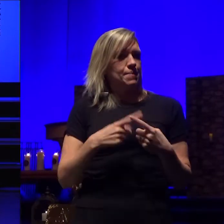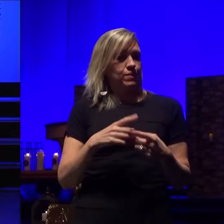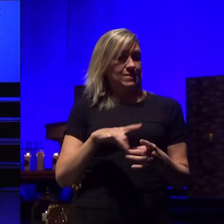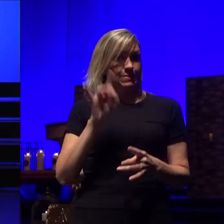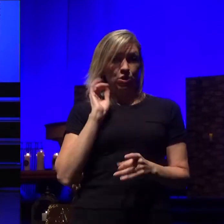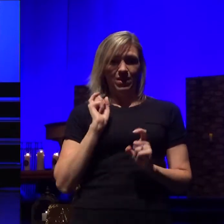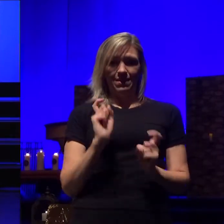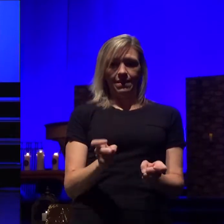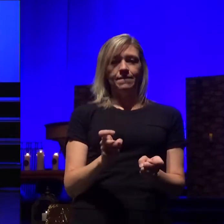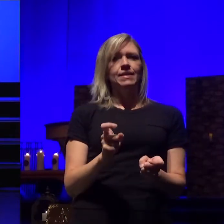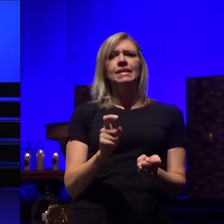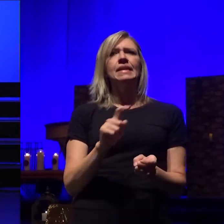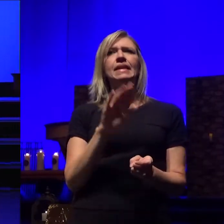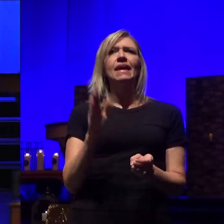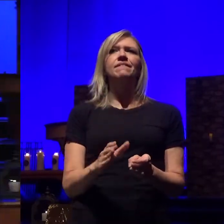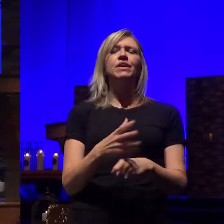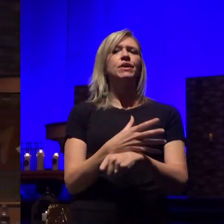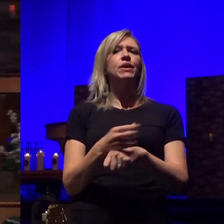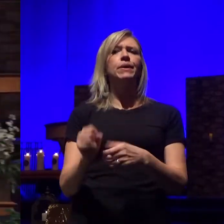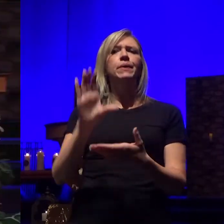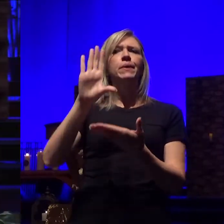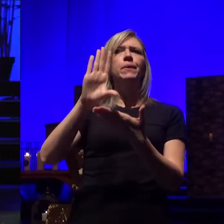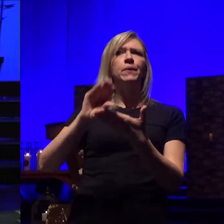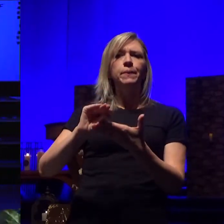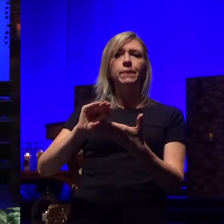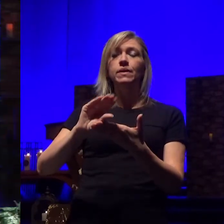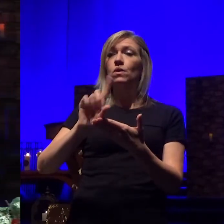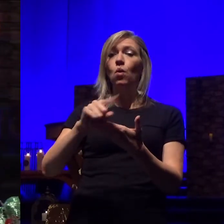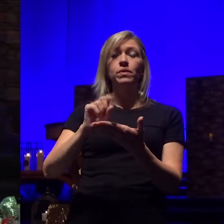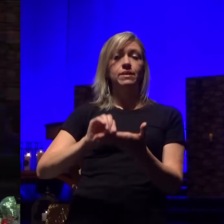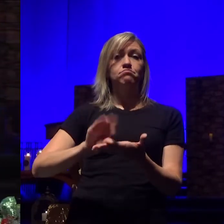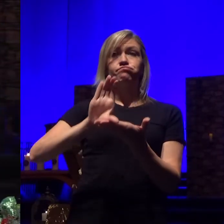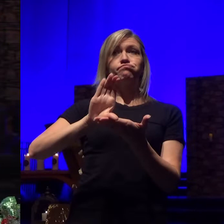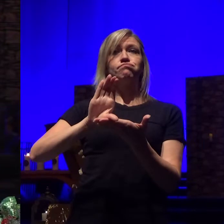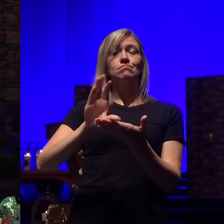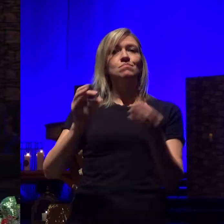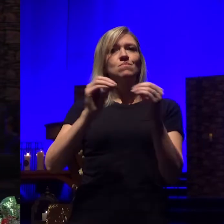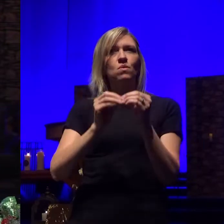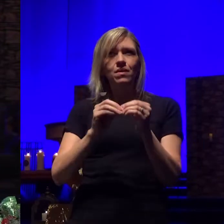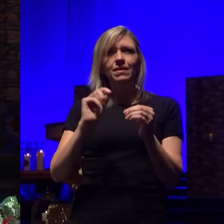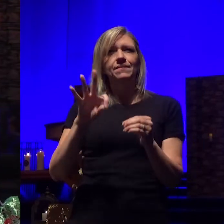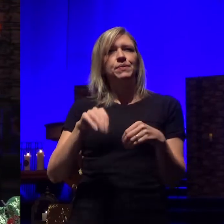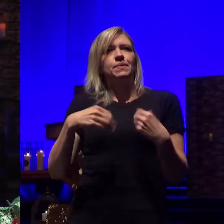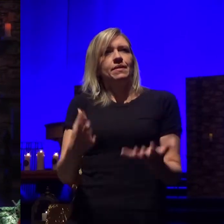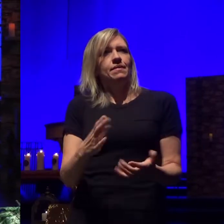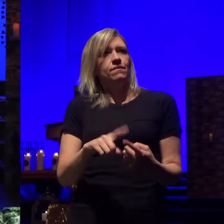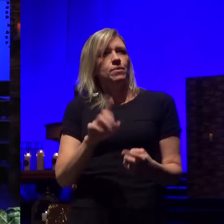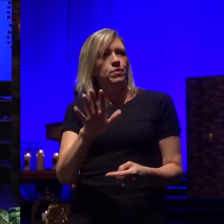spirit. It never decreases. It only increases wherever you go when you give from that heart.